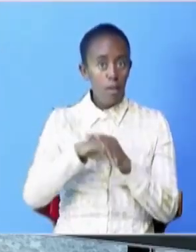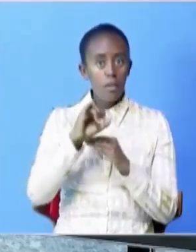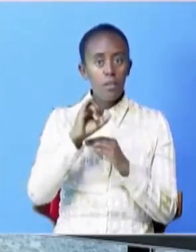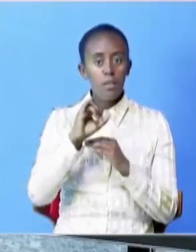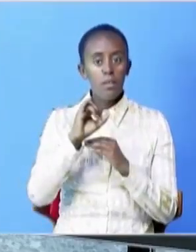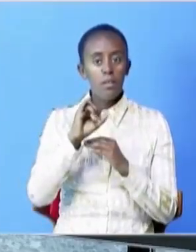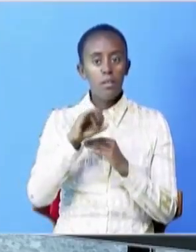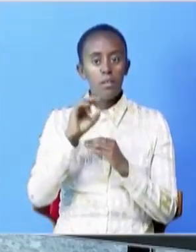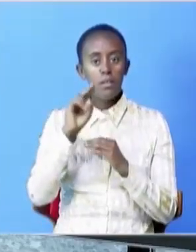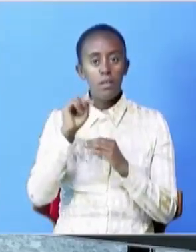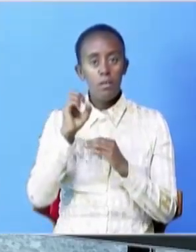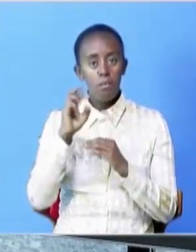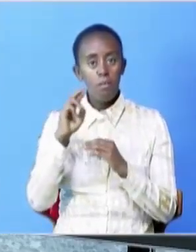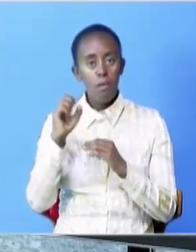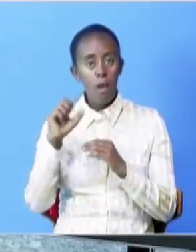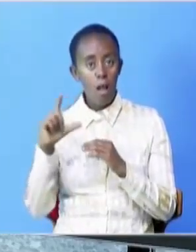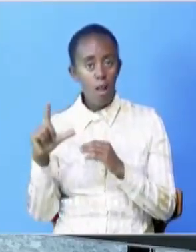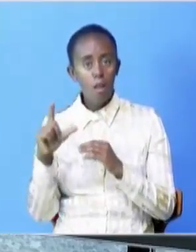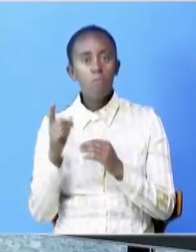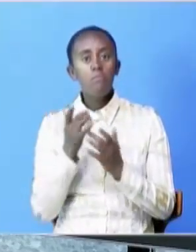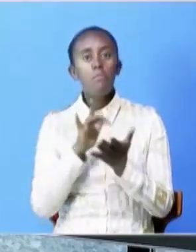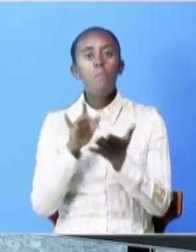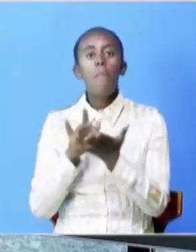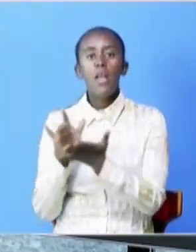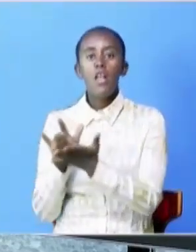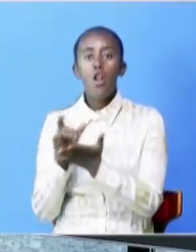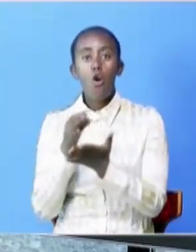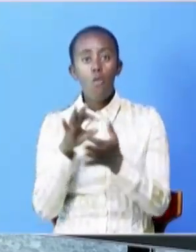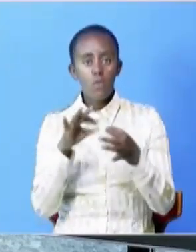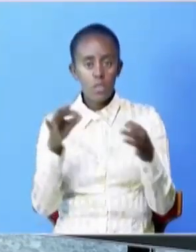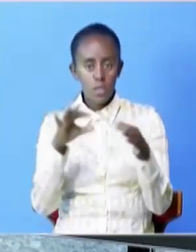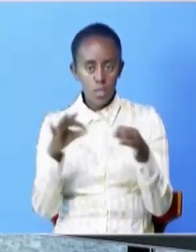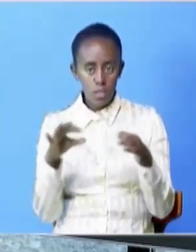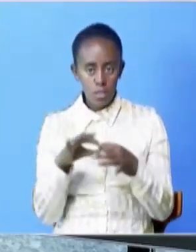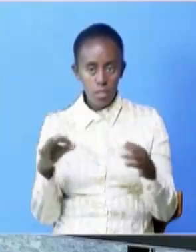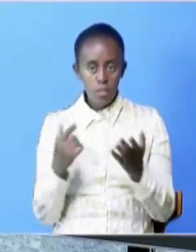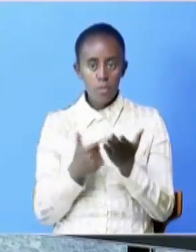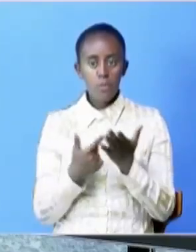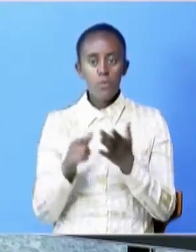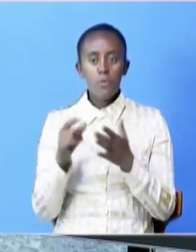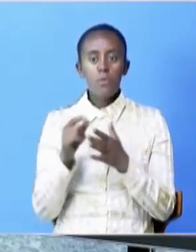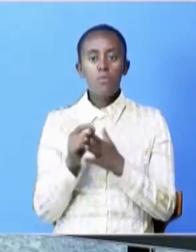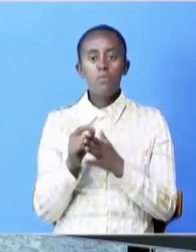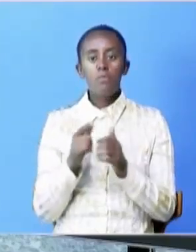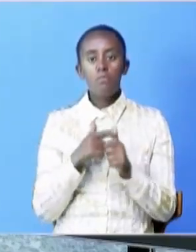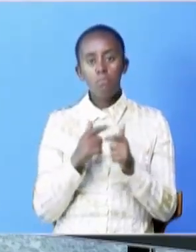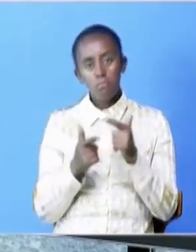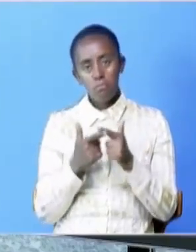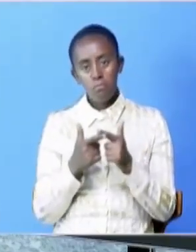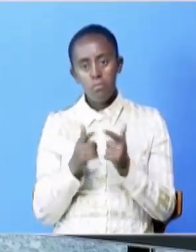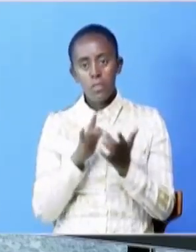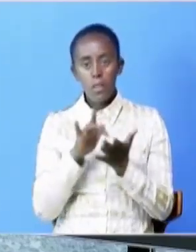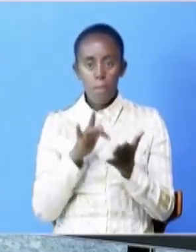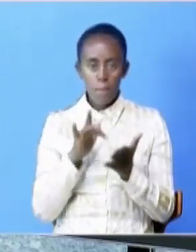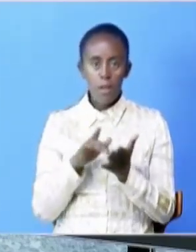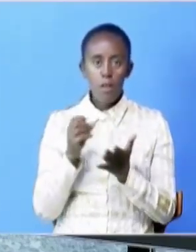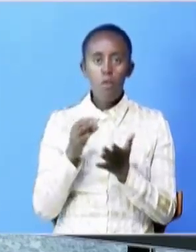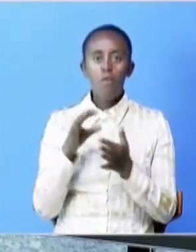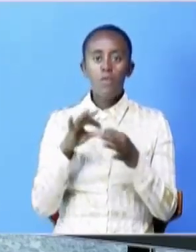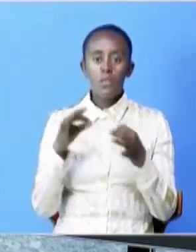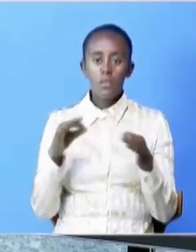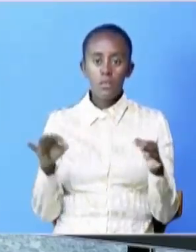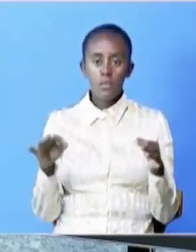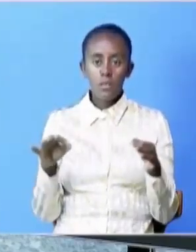internal in the middle of a sentence. We use these punctuations, the second ones, in the middle of a